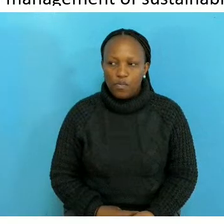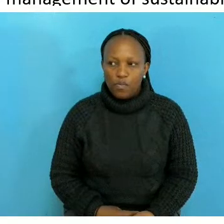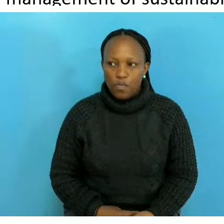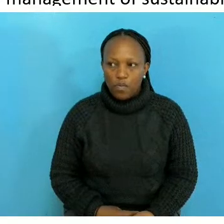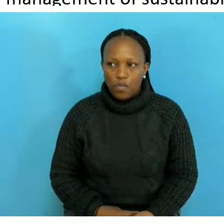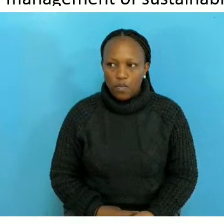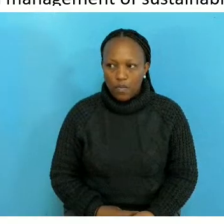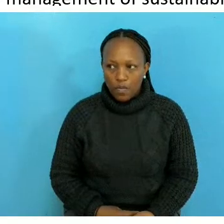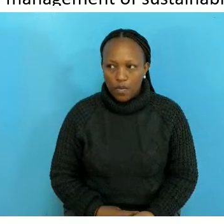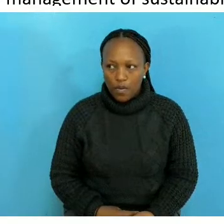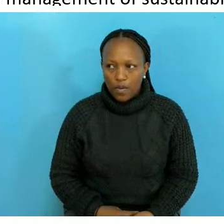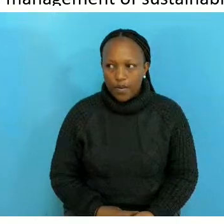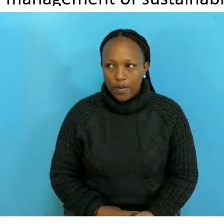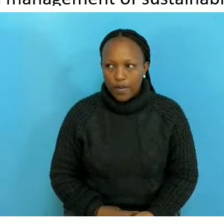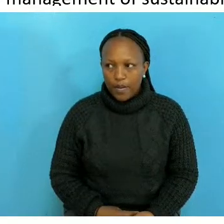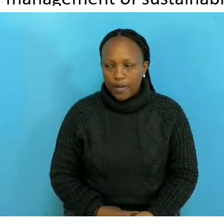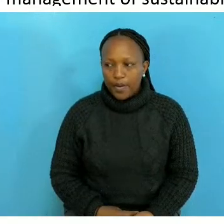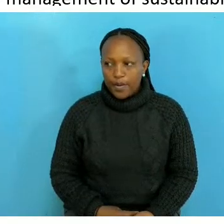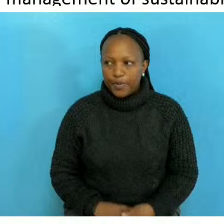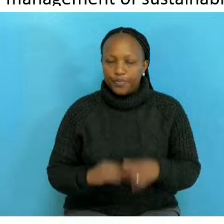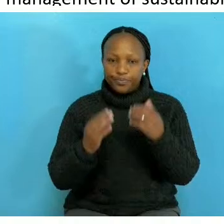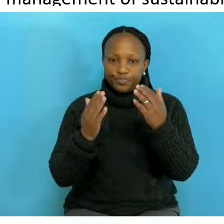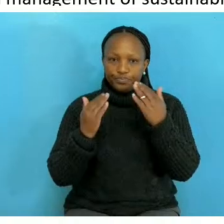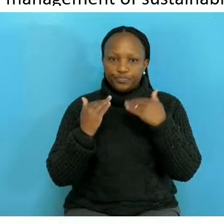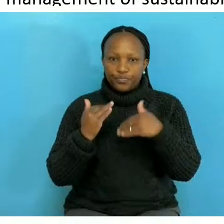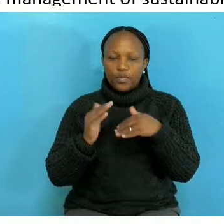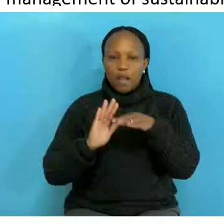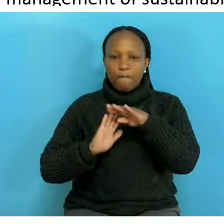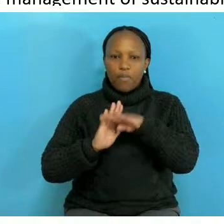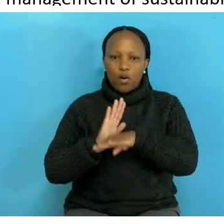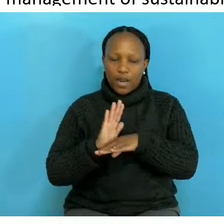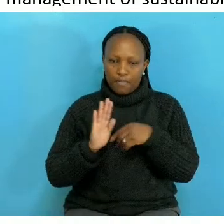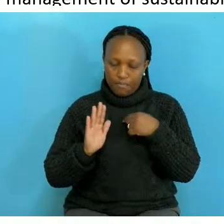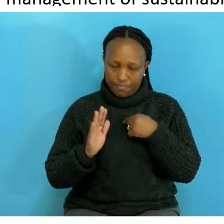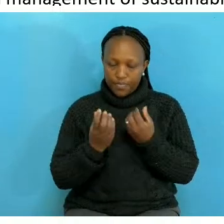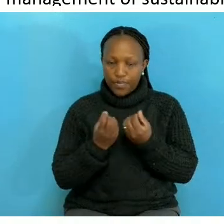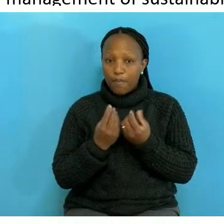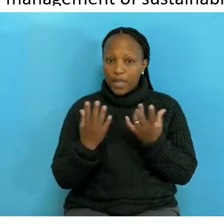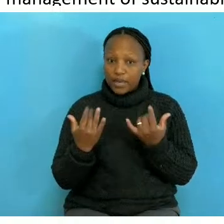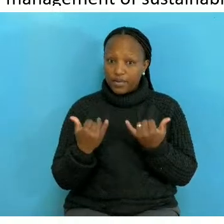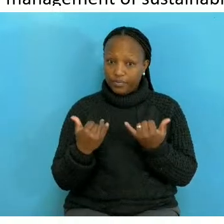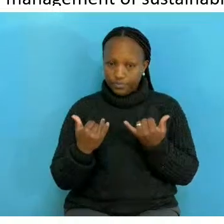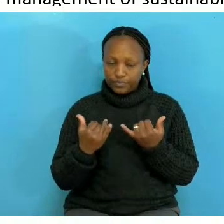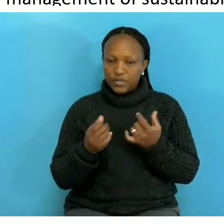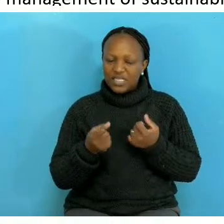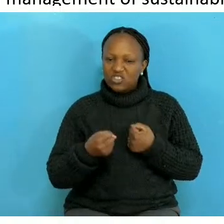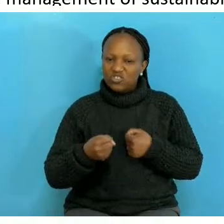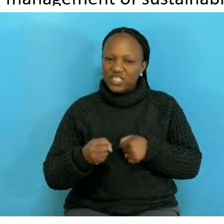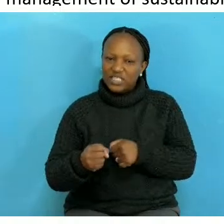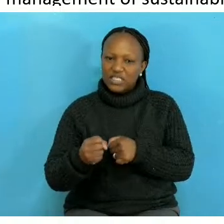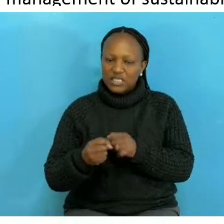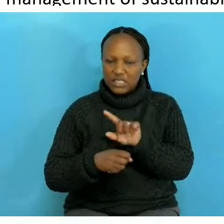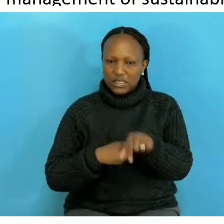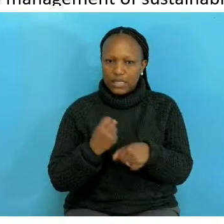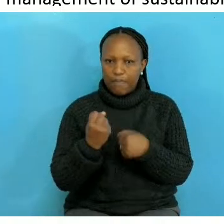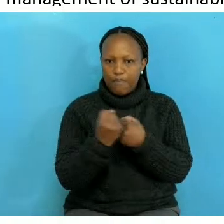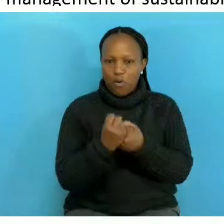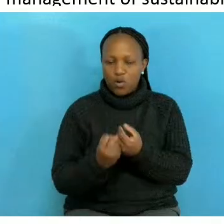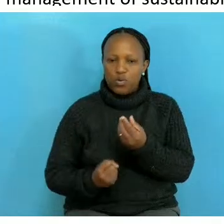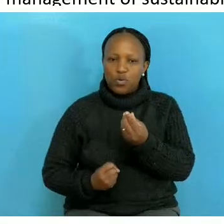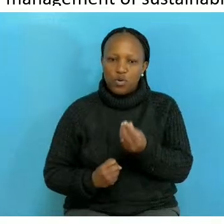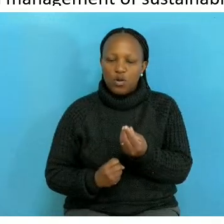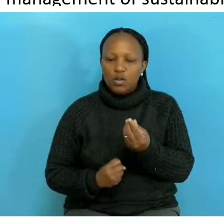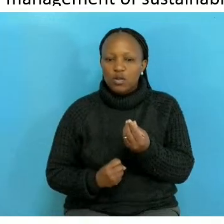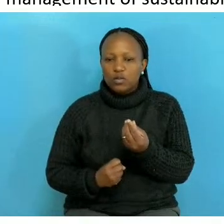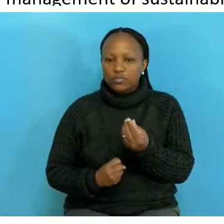So in terms of the programs, we currently have strategic support, which provides strategic support for